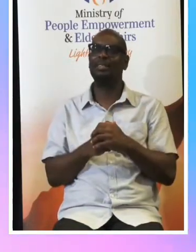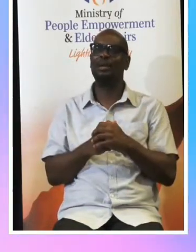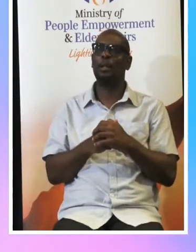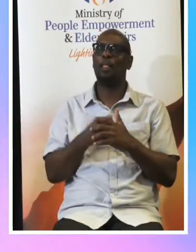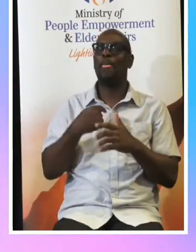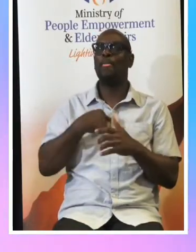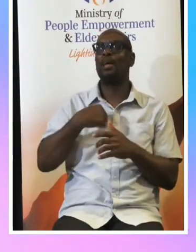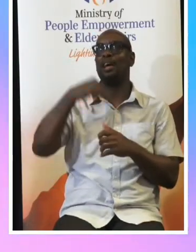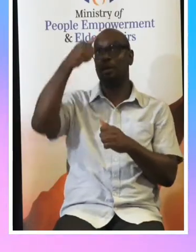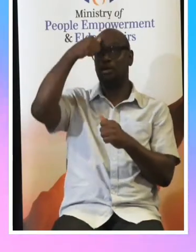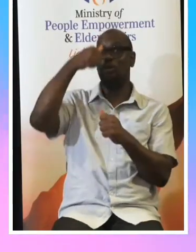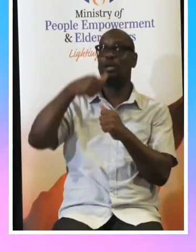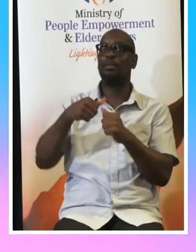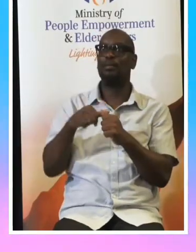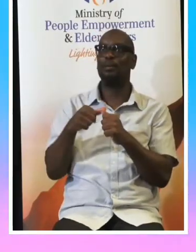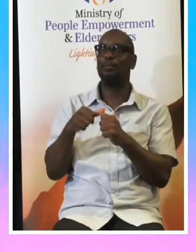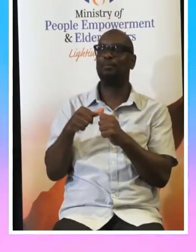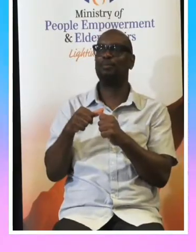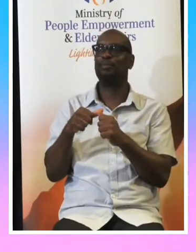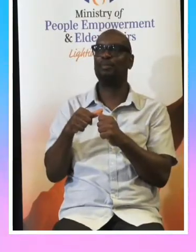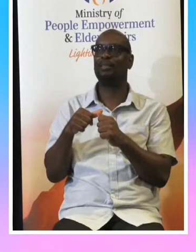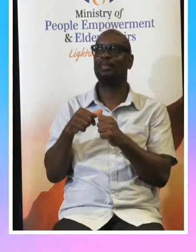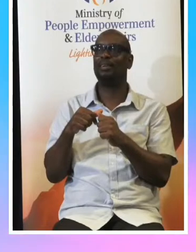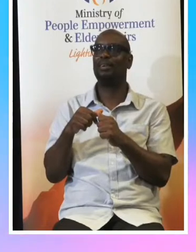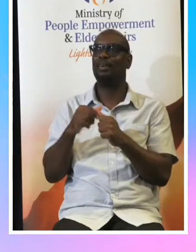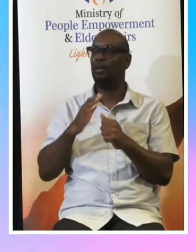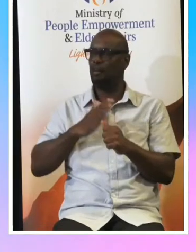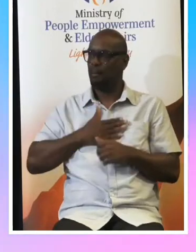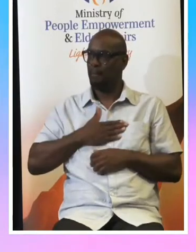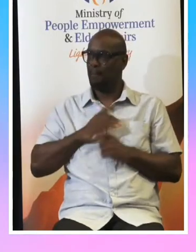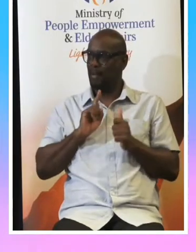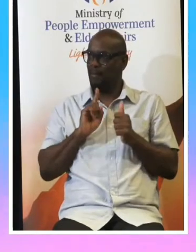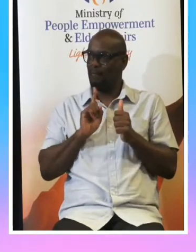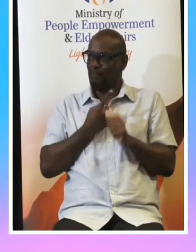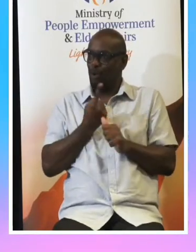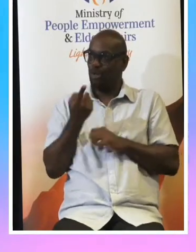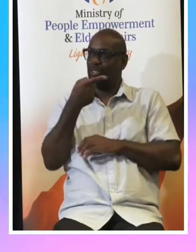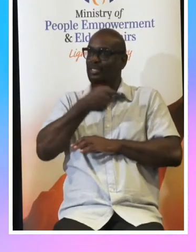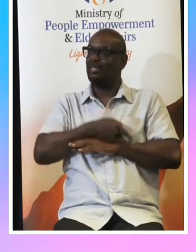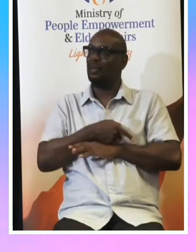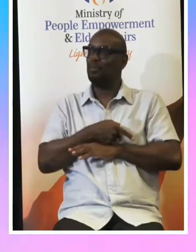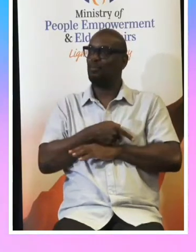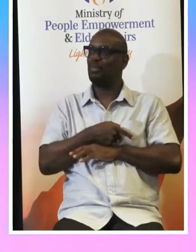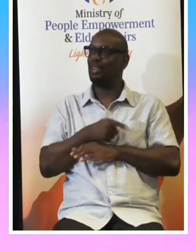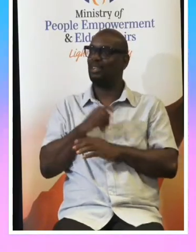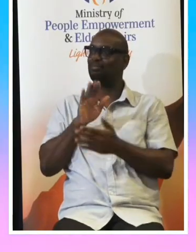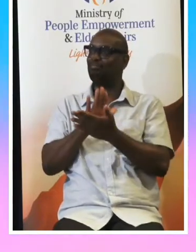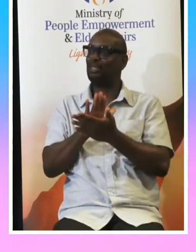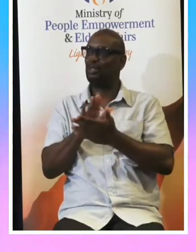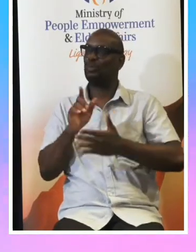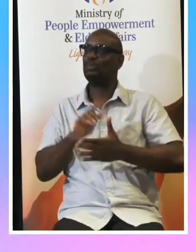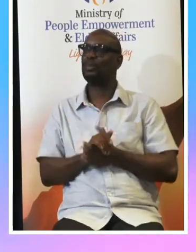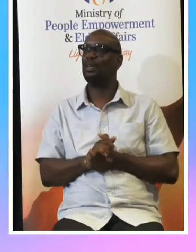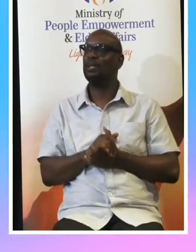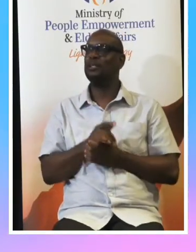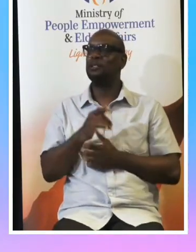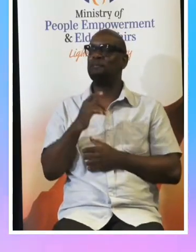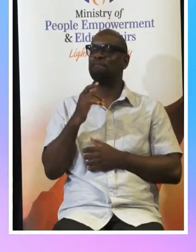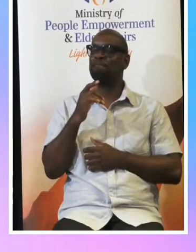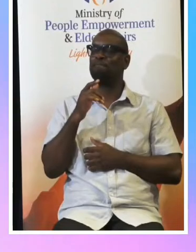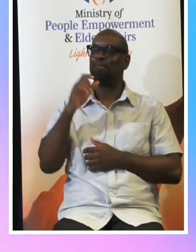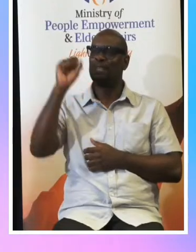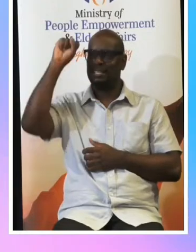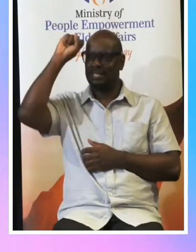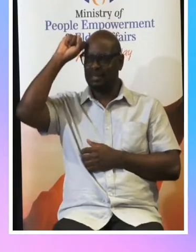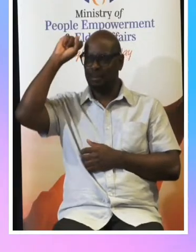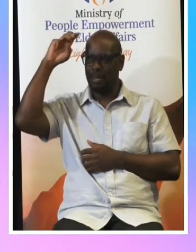I recall on my first day as an undergraduate student on the campus, Simeon McIntosh, who was then acting dean, called